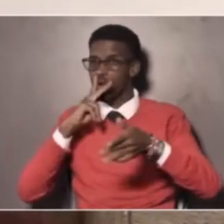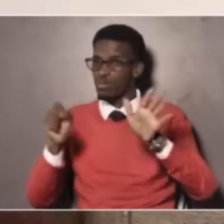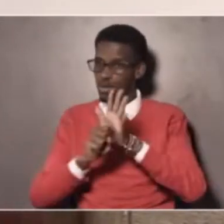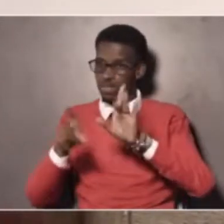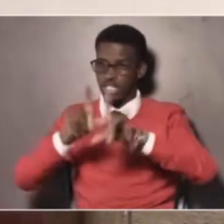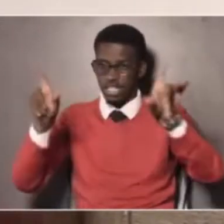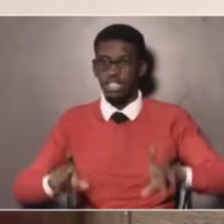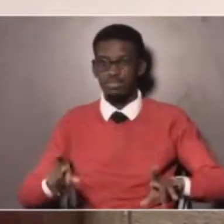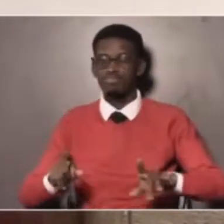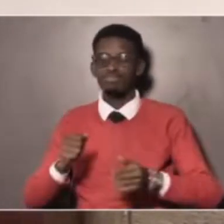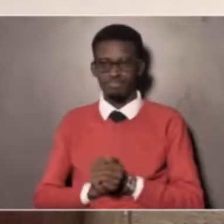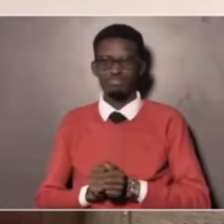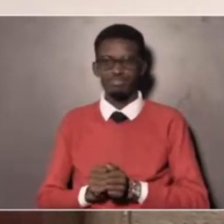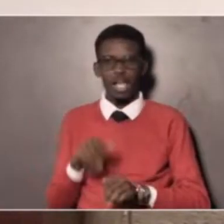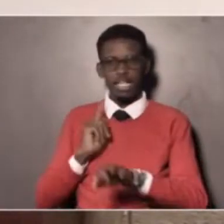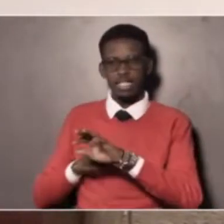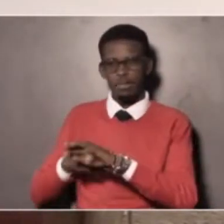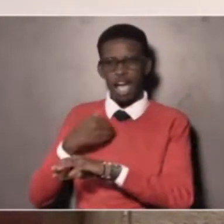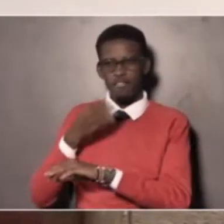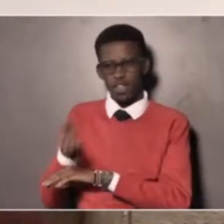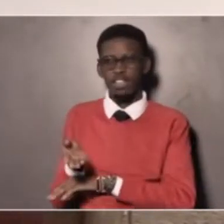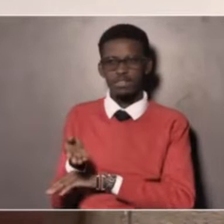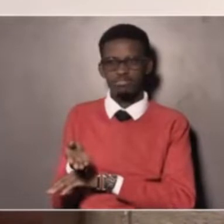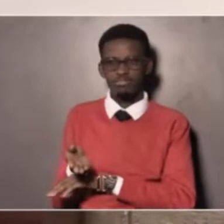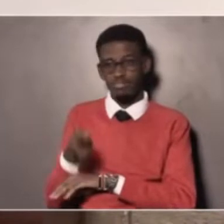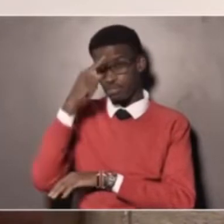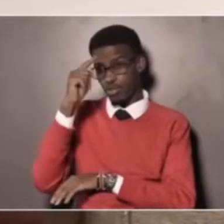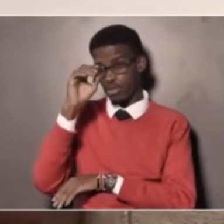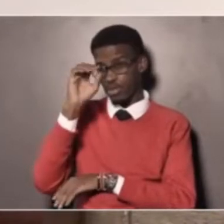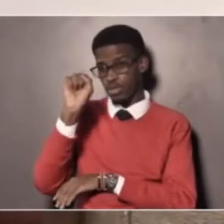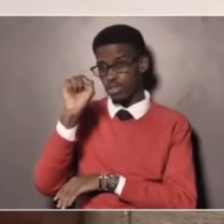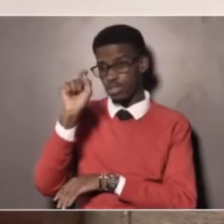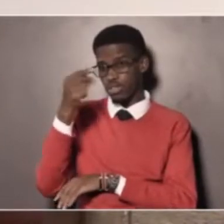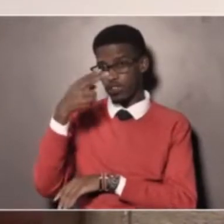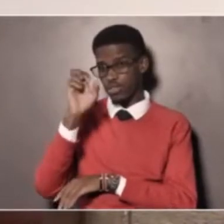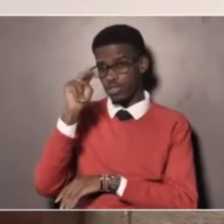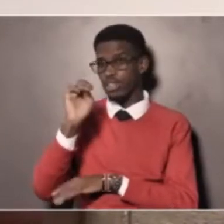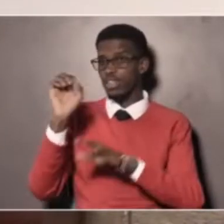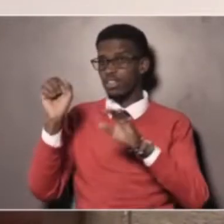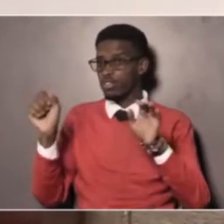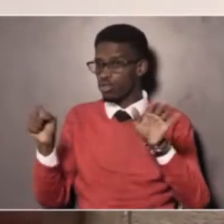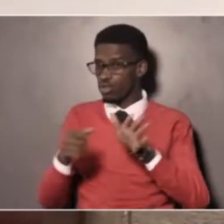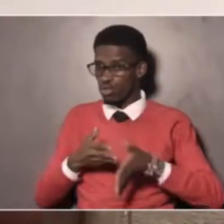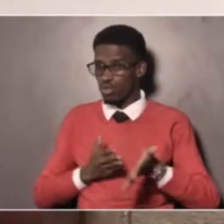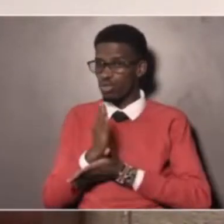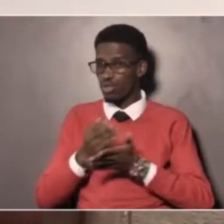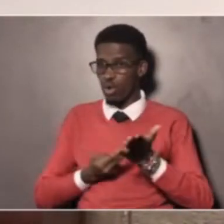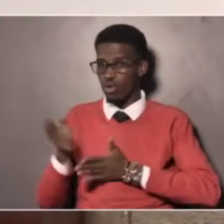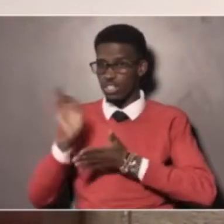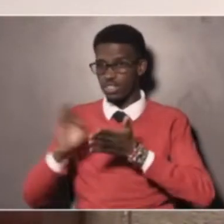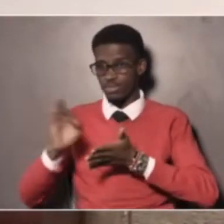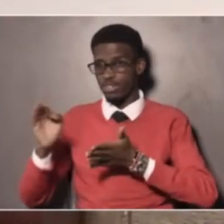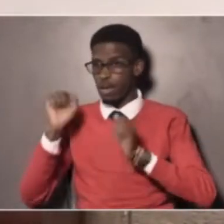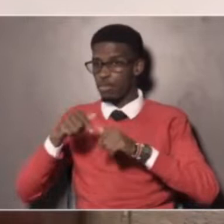When the council was hearing all this, because Stephen, through the Holy Spirit, was able to give the history of the